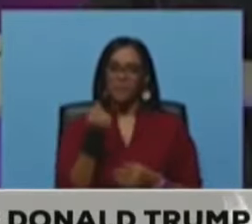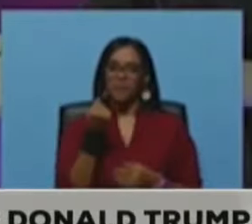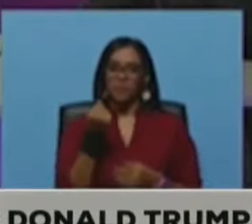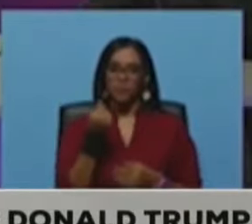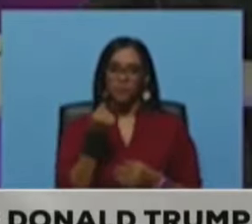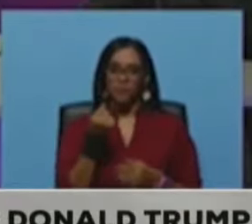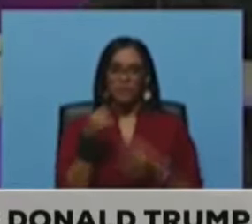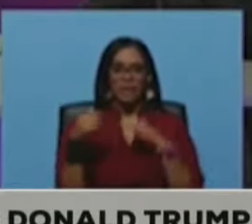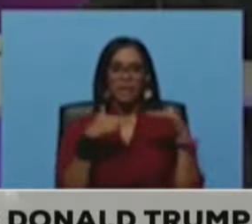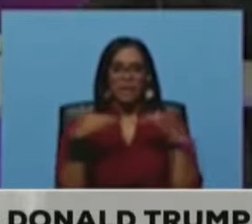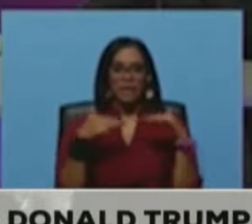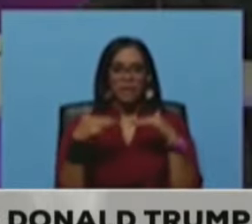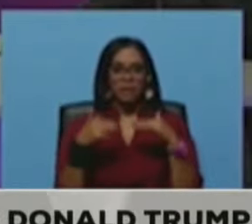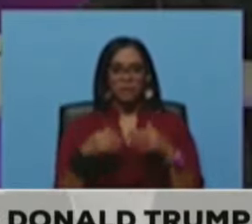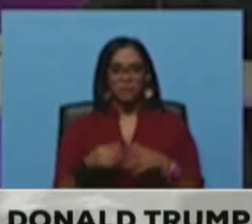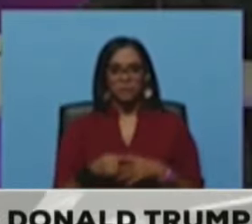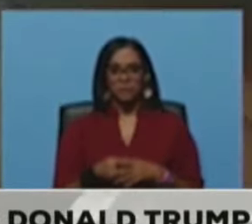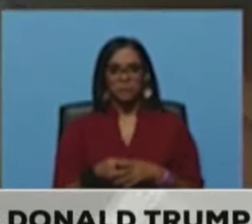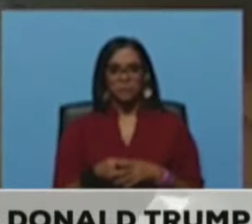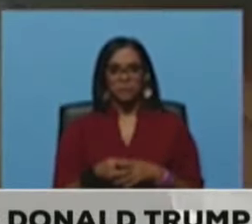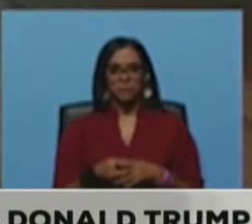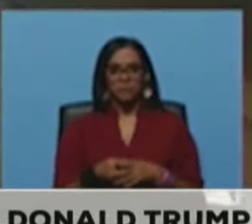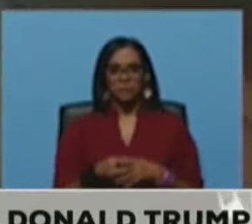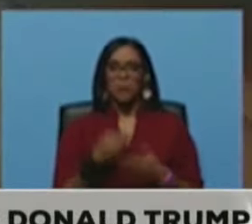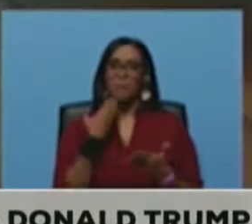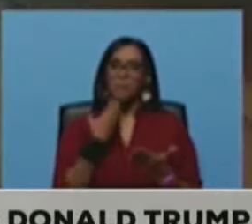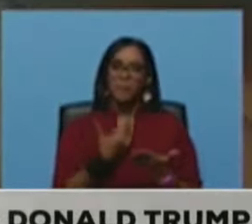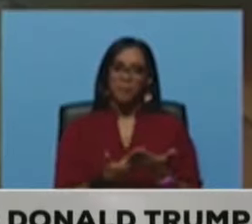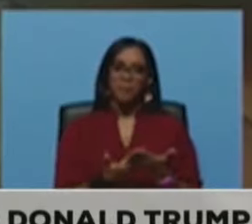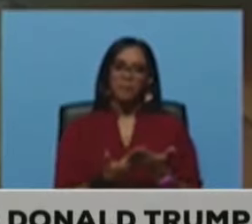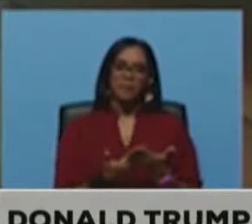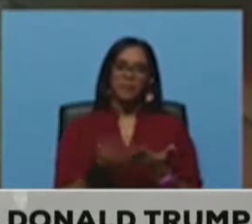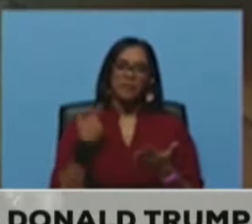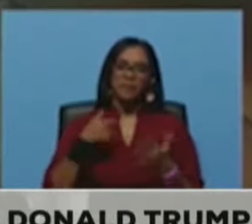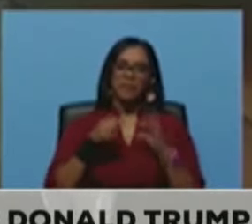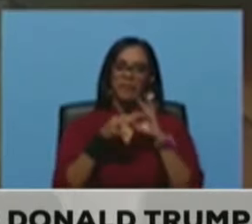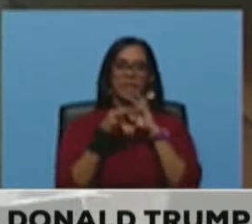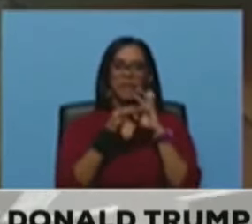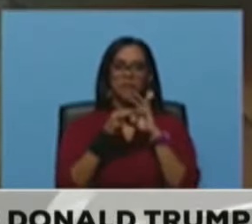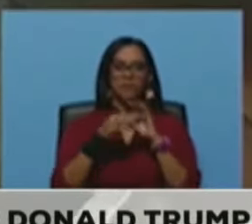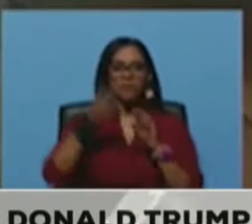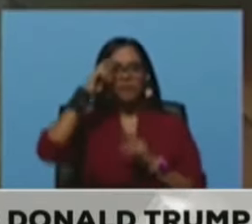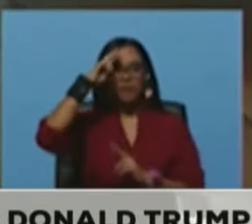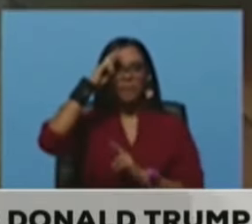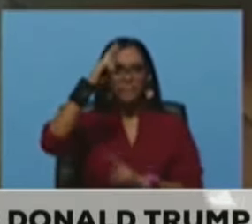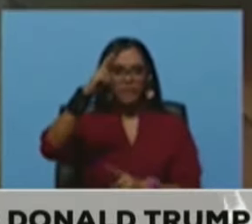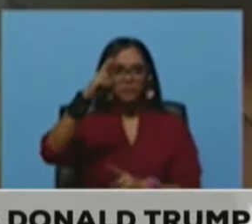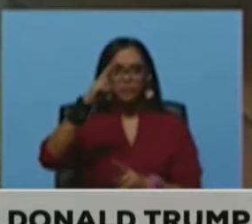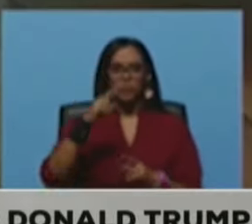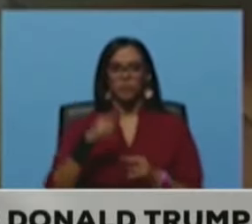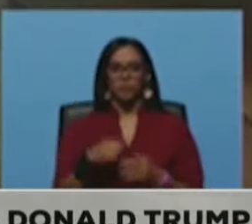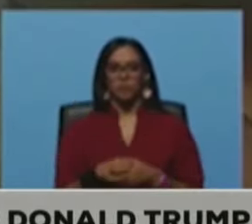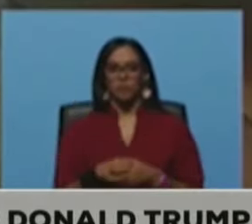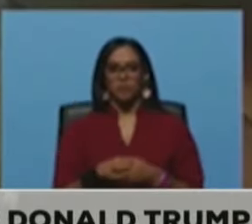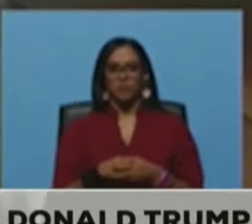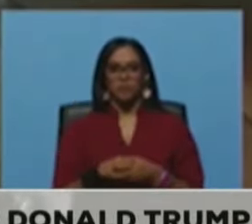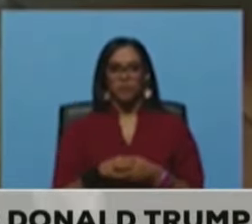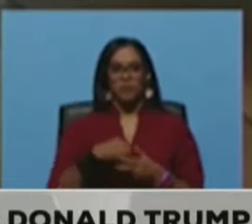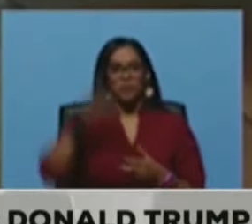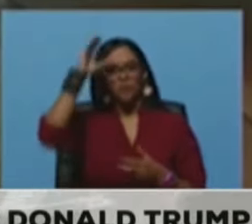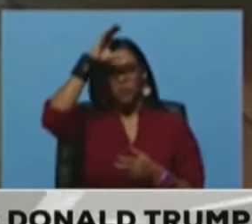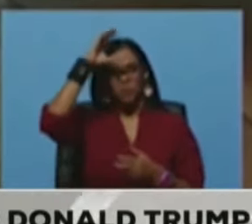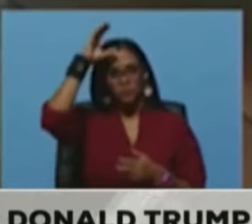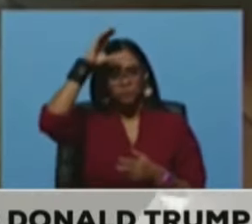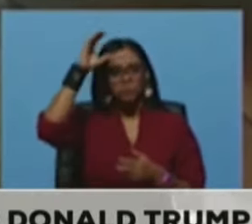Latin America and the Caribbean, relations that respect diversity in our continent. We have always